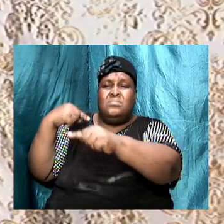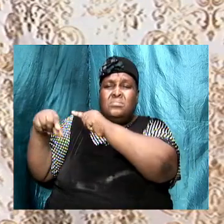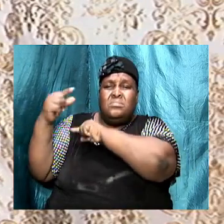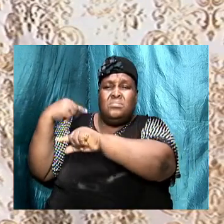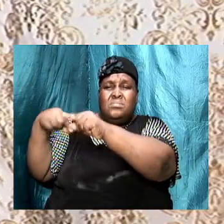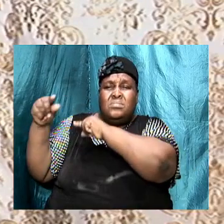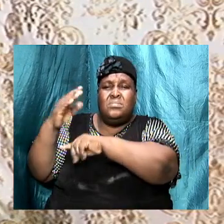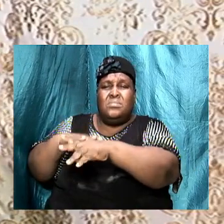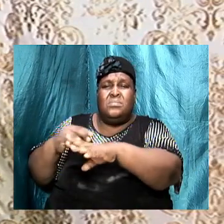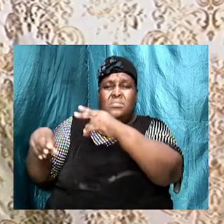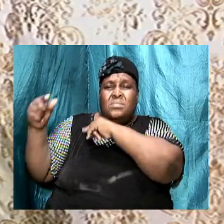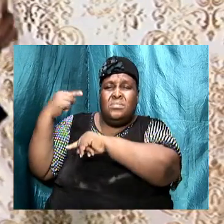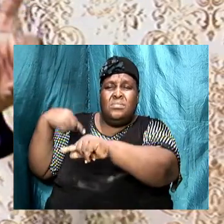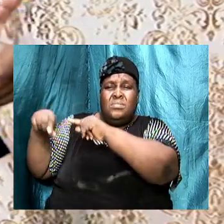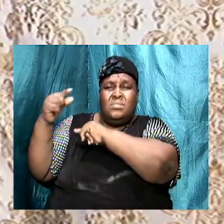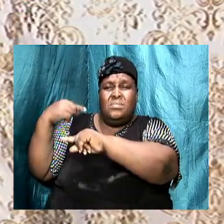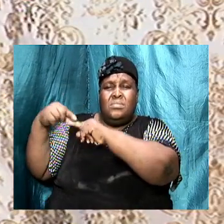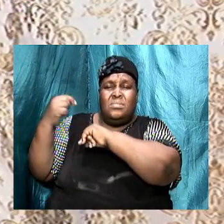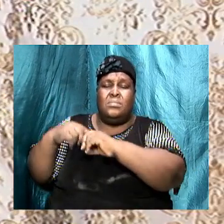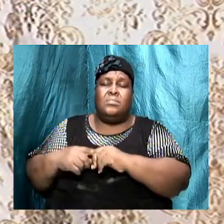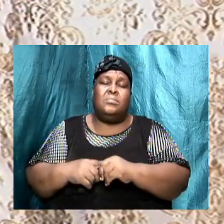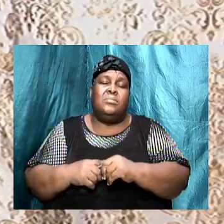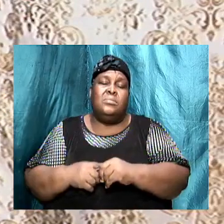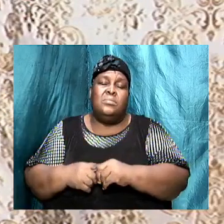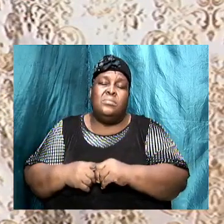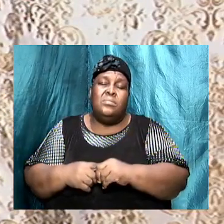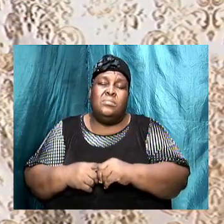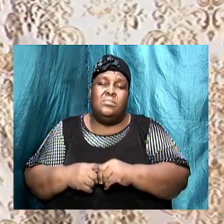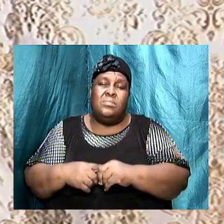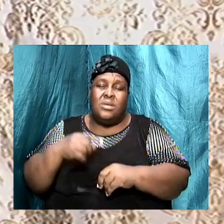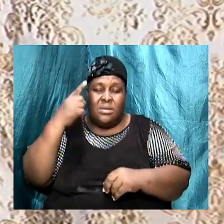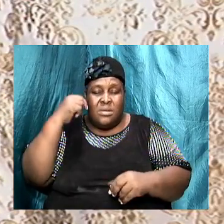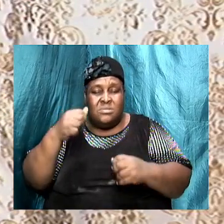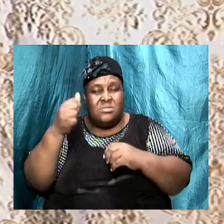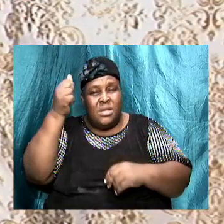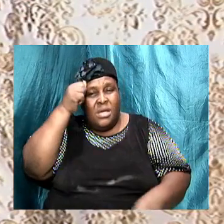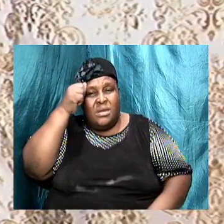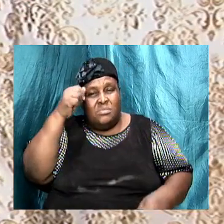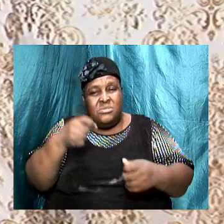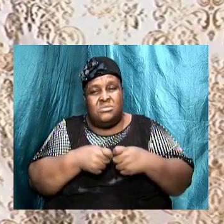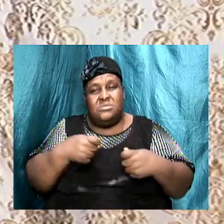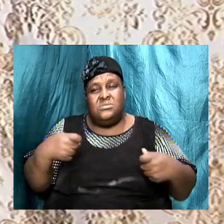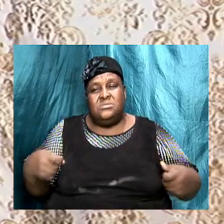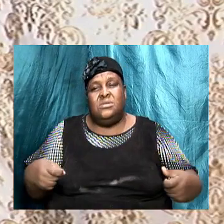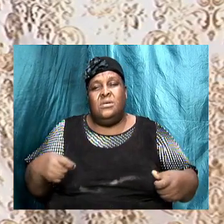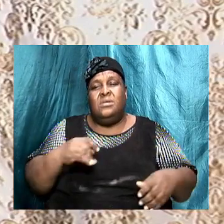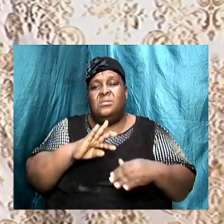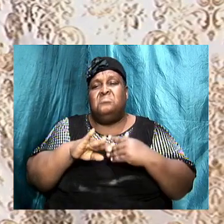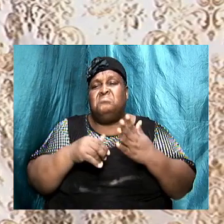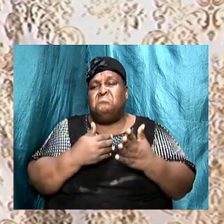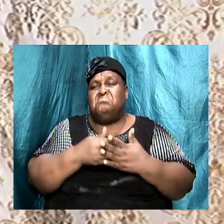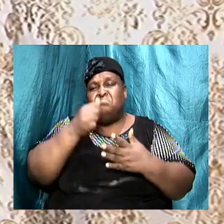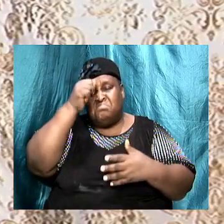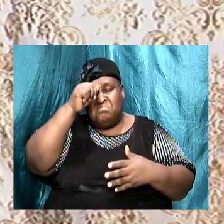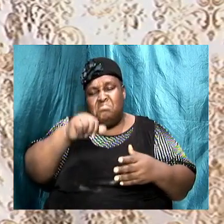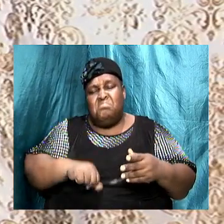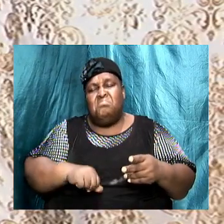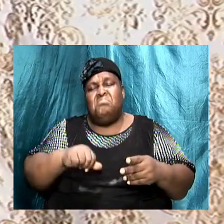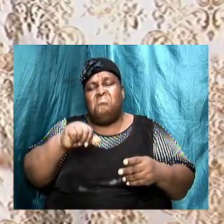upon generation, we were in the loins of Adam. And because Adam sinned, all